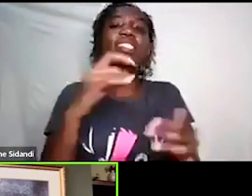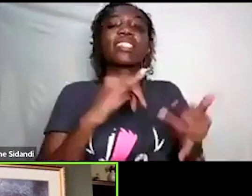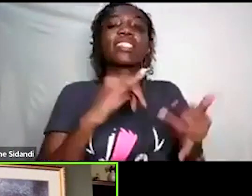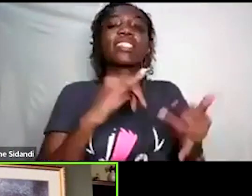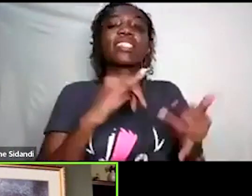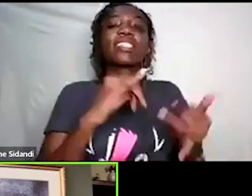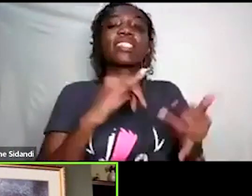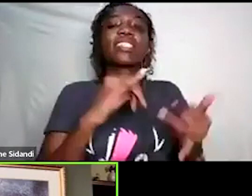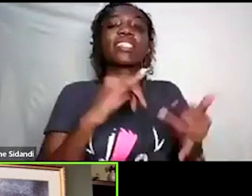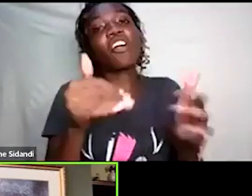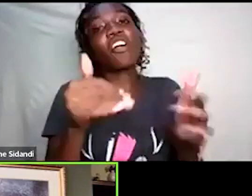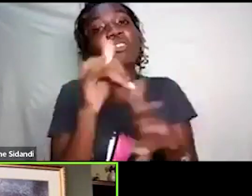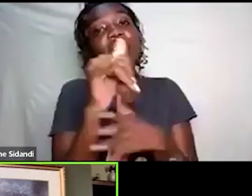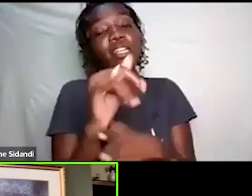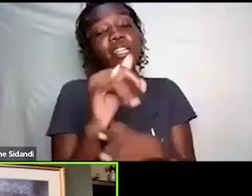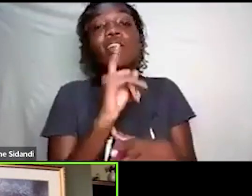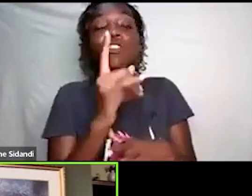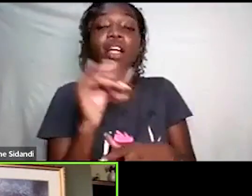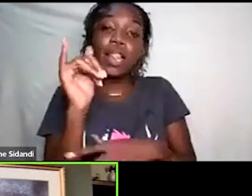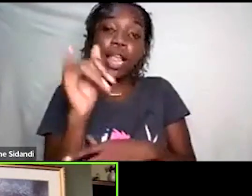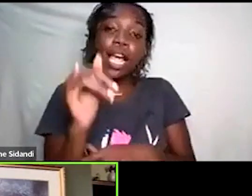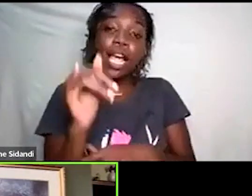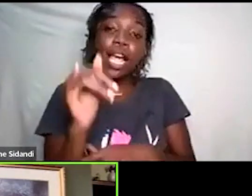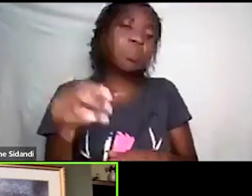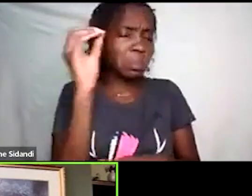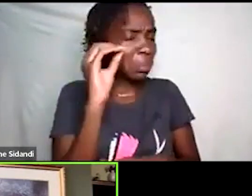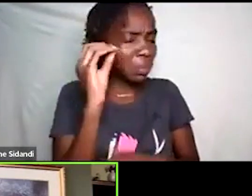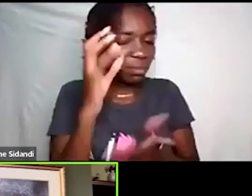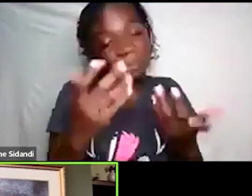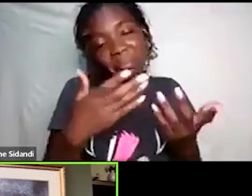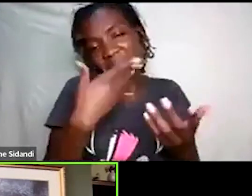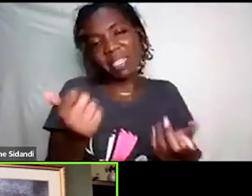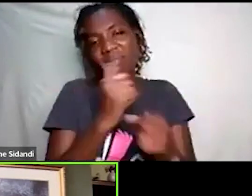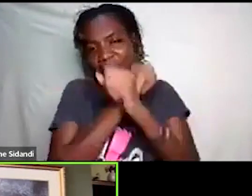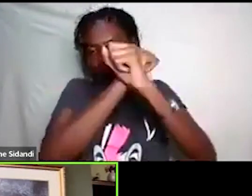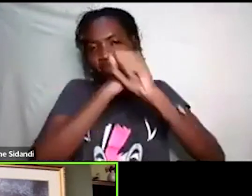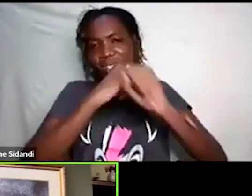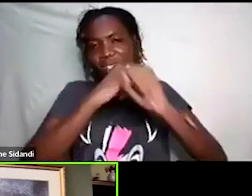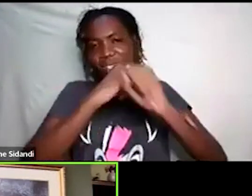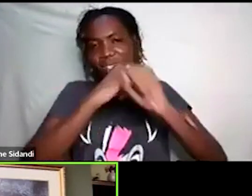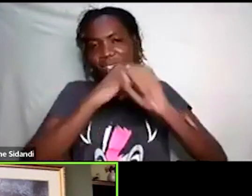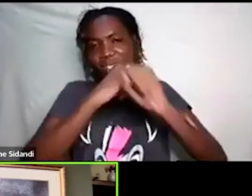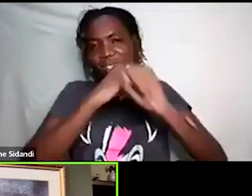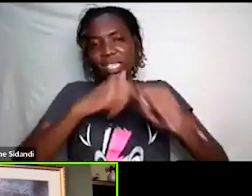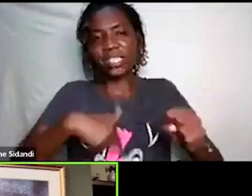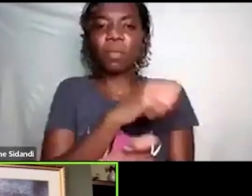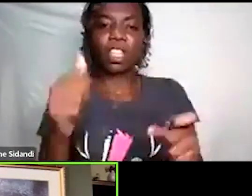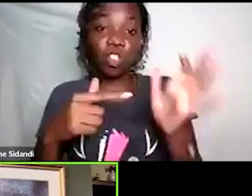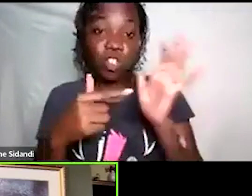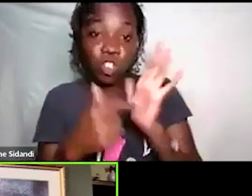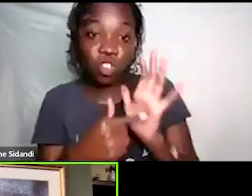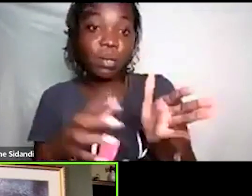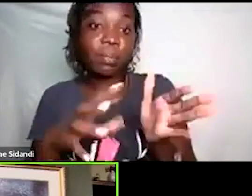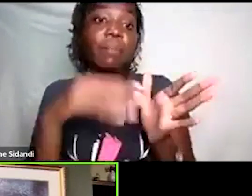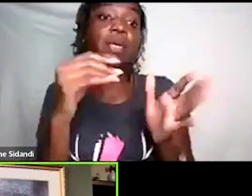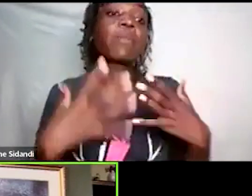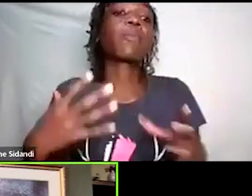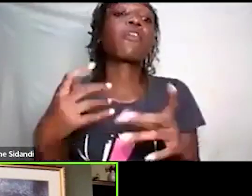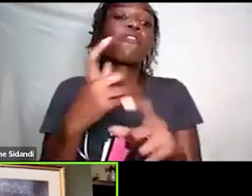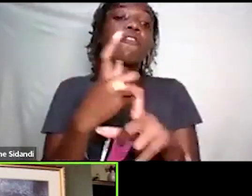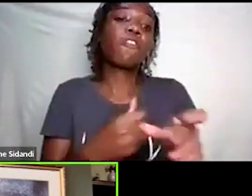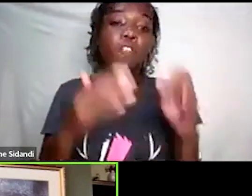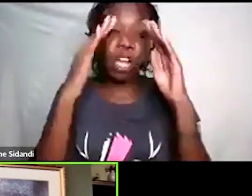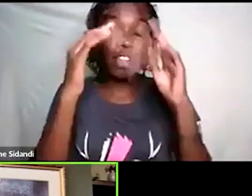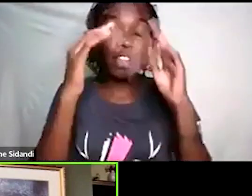have opted to protect themselves from the sideshows that takes people away from the focus of the work.